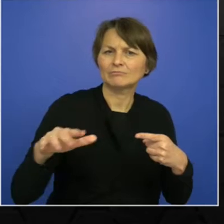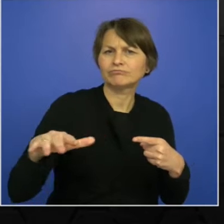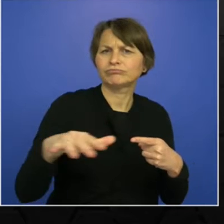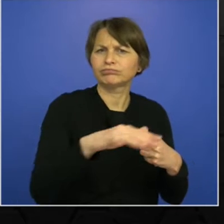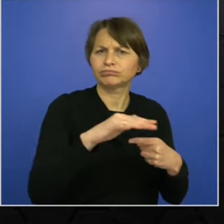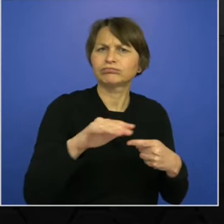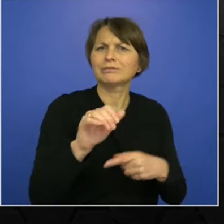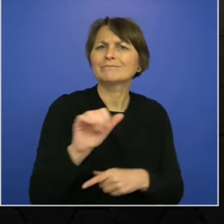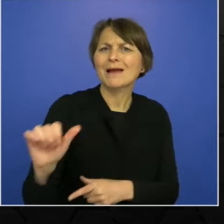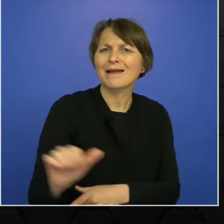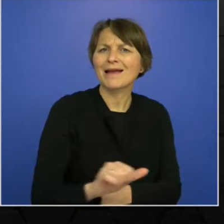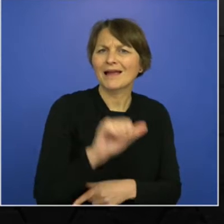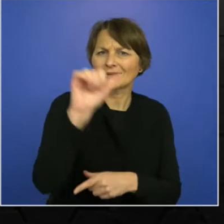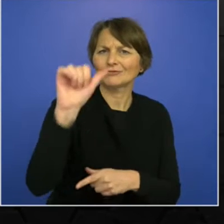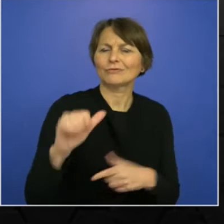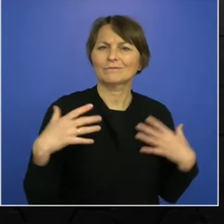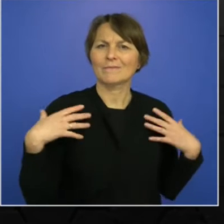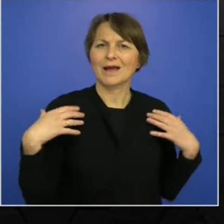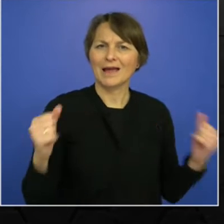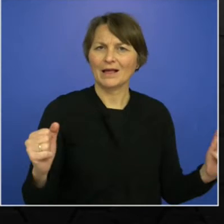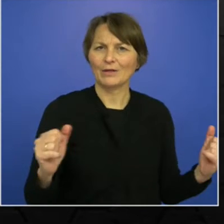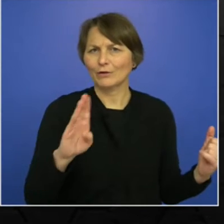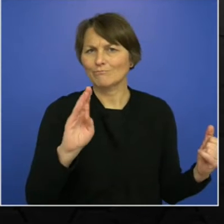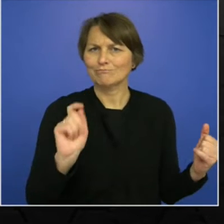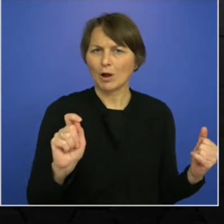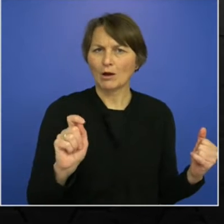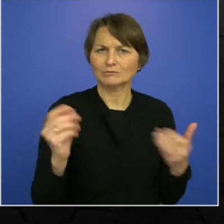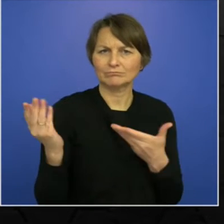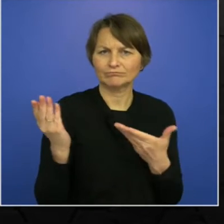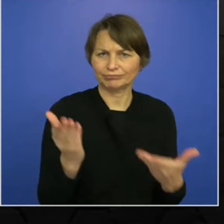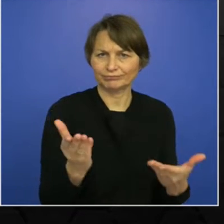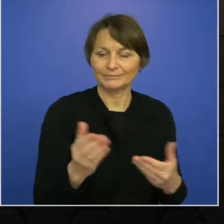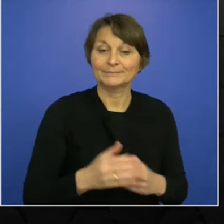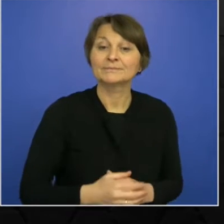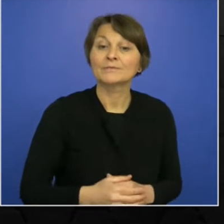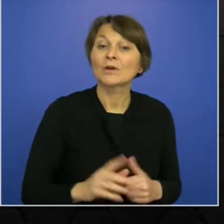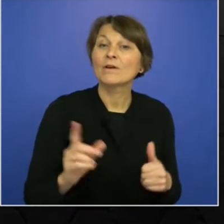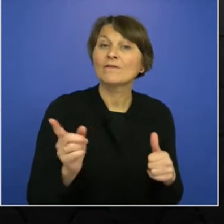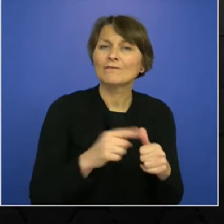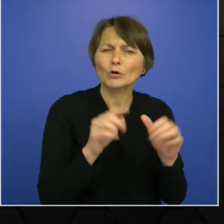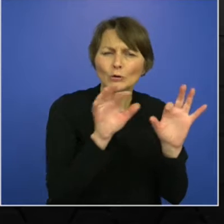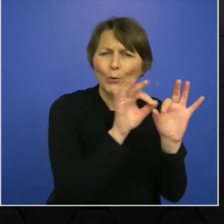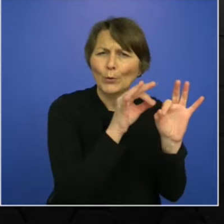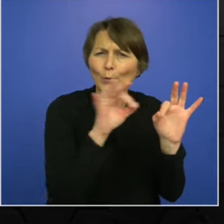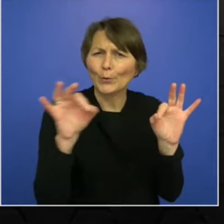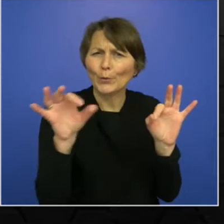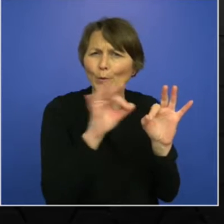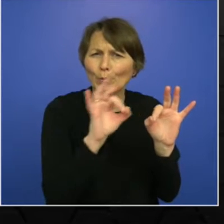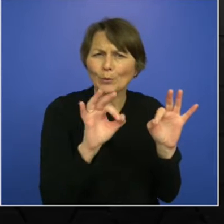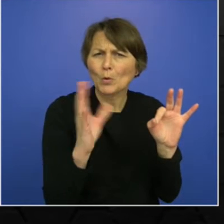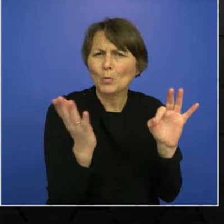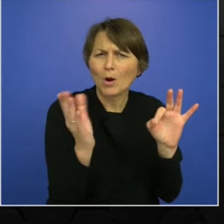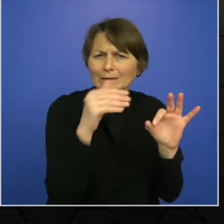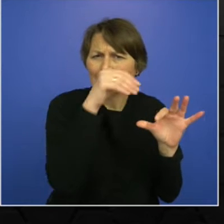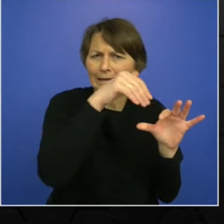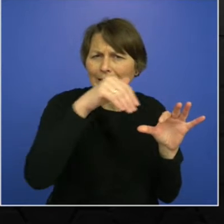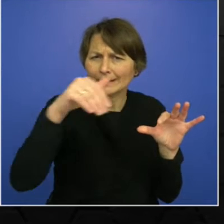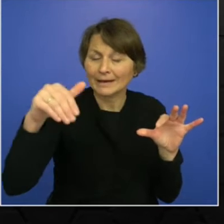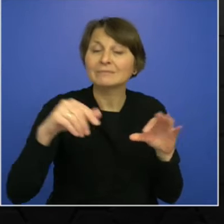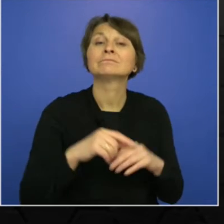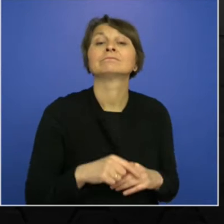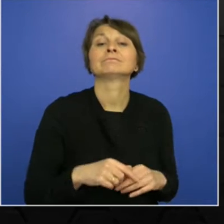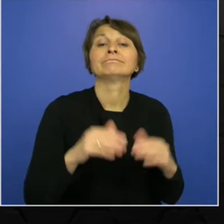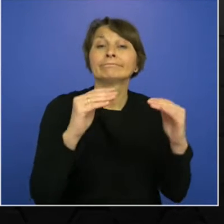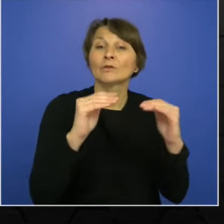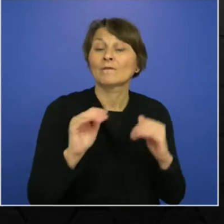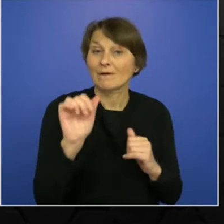HealthBot service. So what I have to put here first is a subscription. You choose the subscription with which you have an account, and then